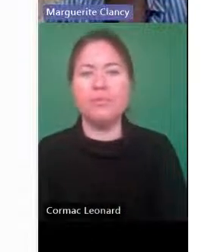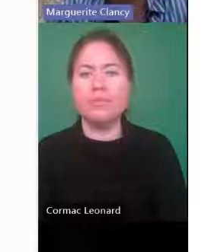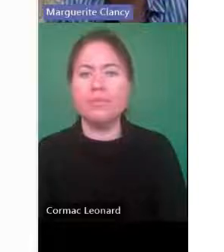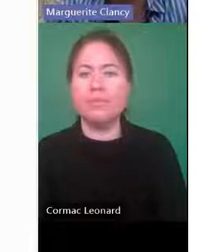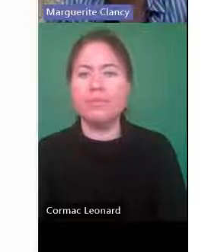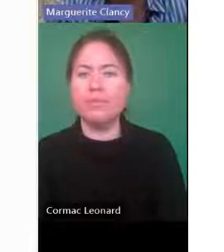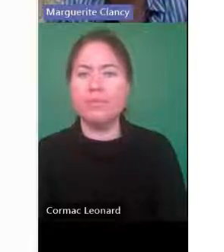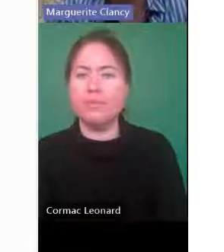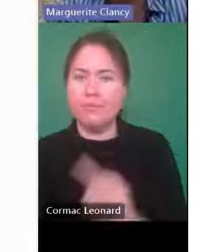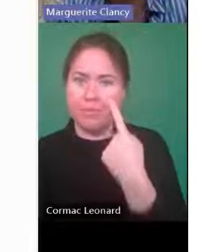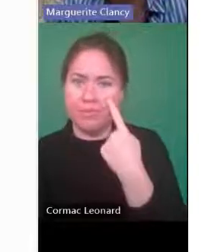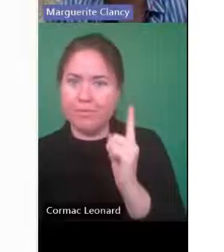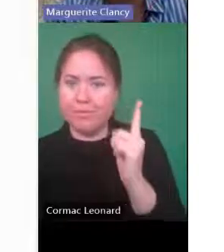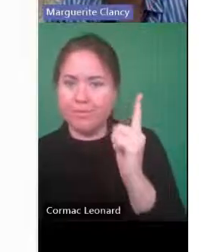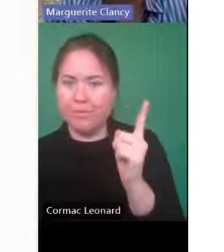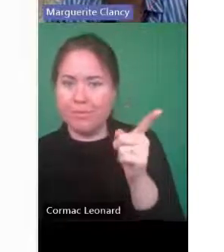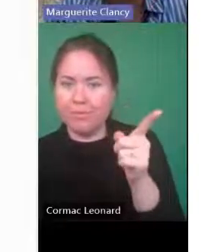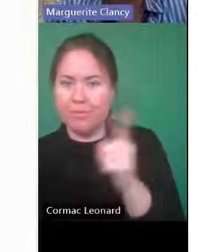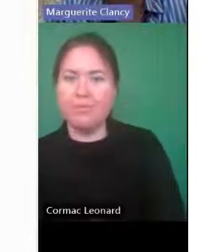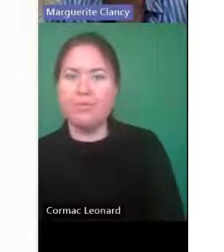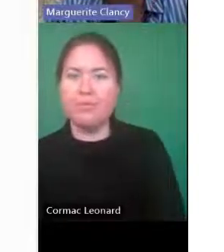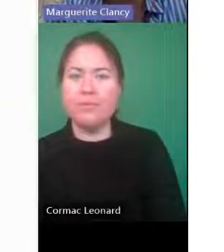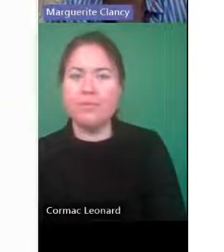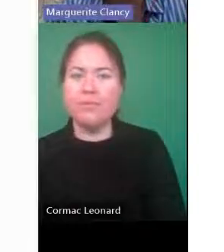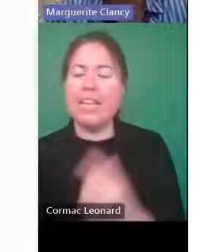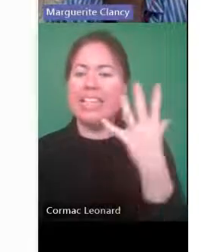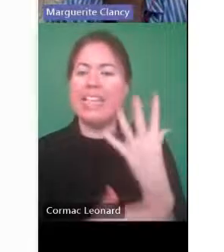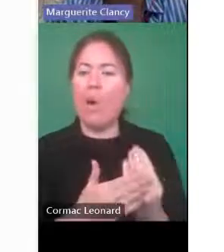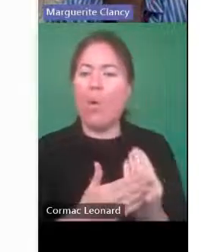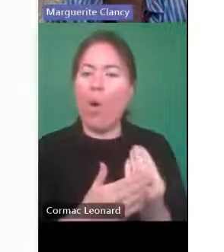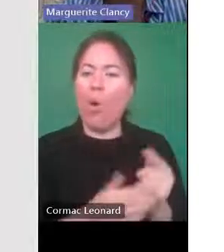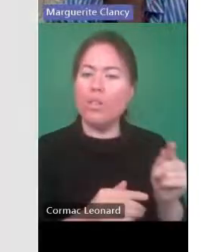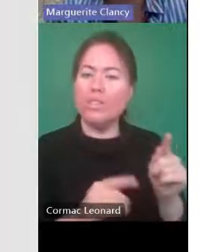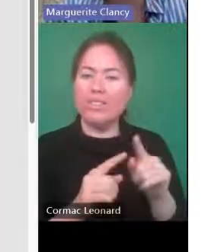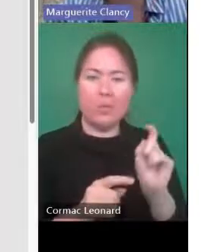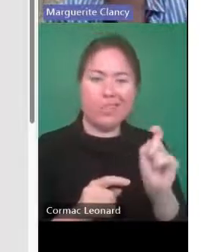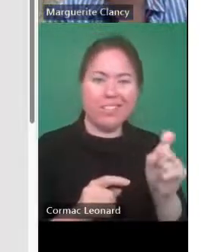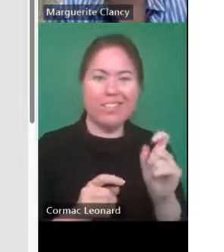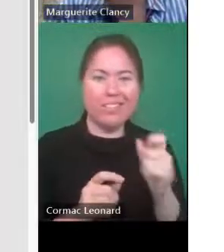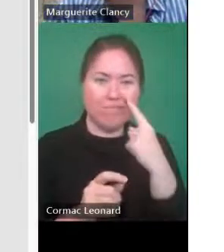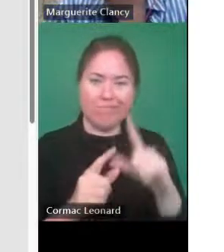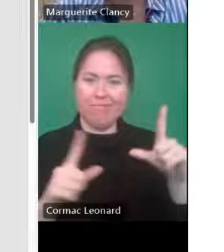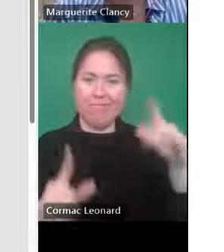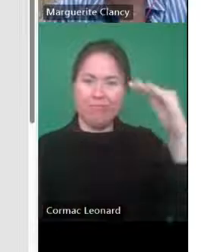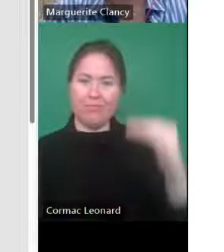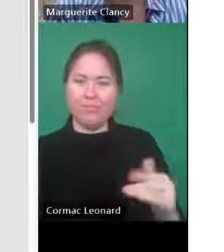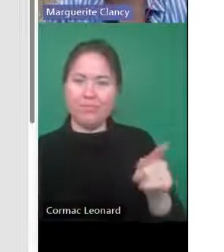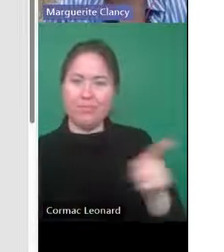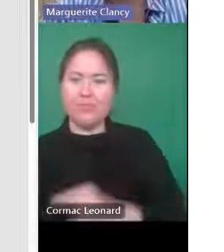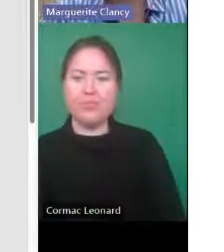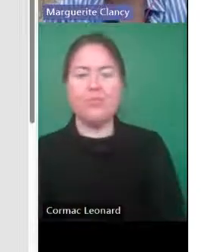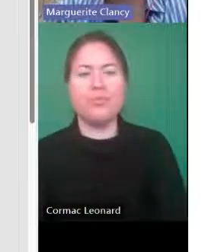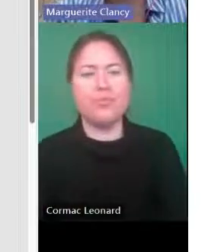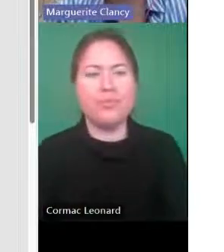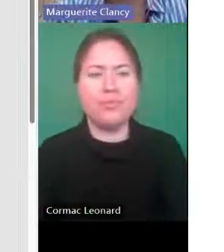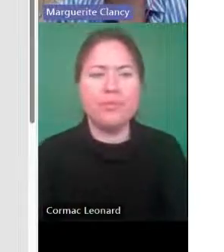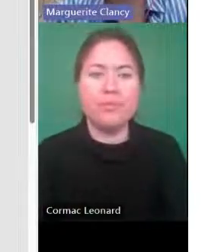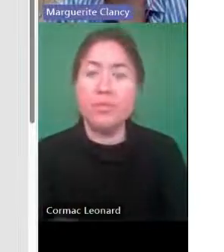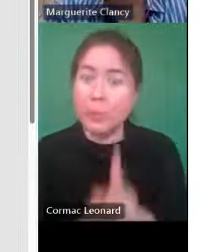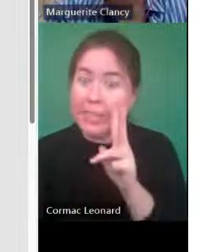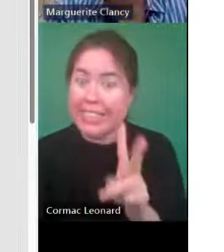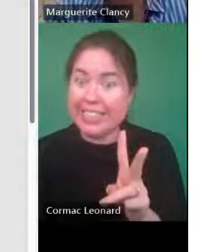You can see here that it appears in your downloads. So you can open that form. Is that showing for